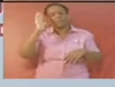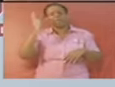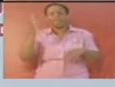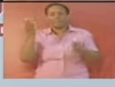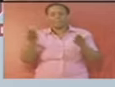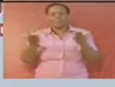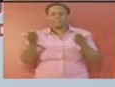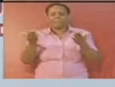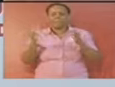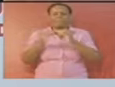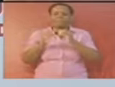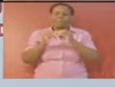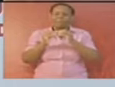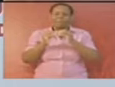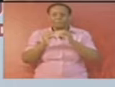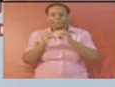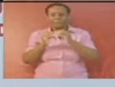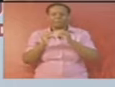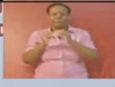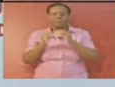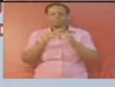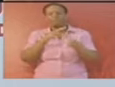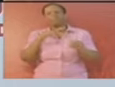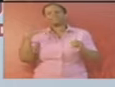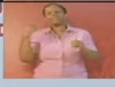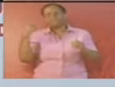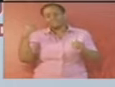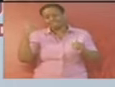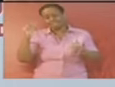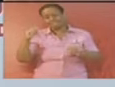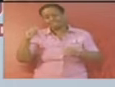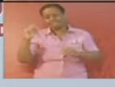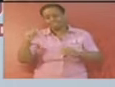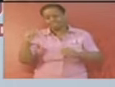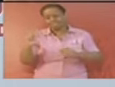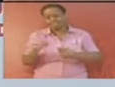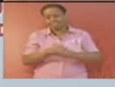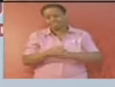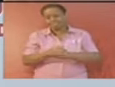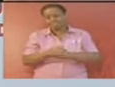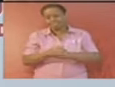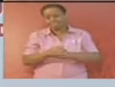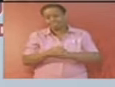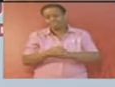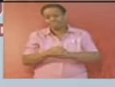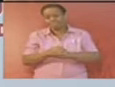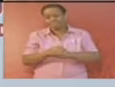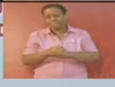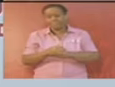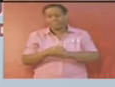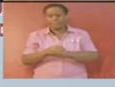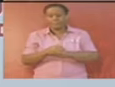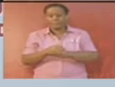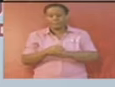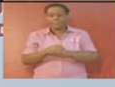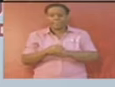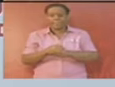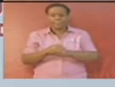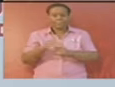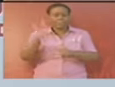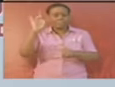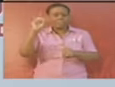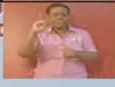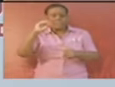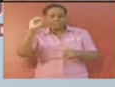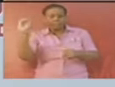people who will get COVID are going to shrug it off. 80% of people who get COVID shrug it off.